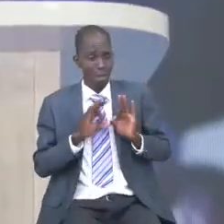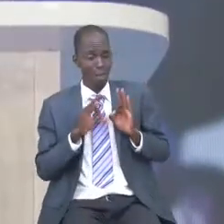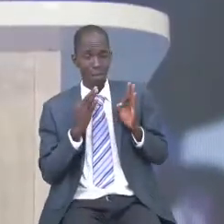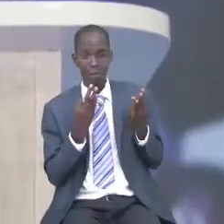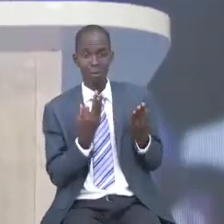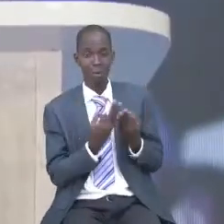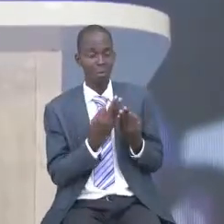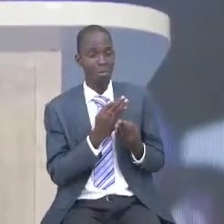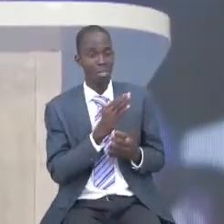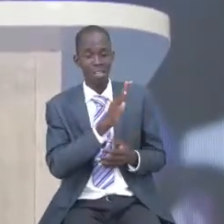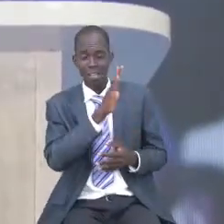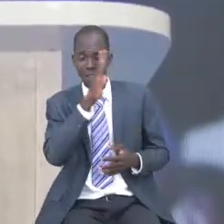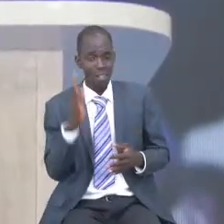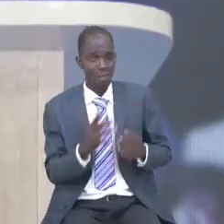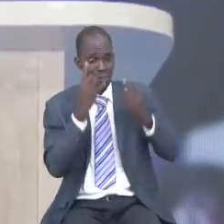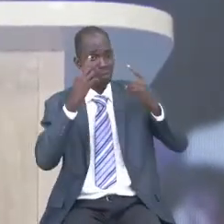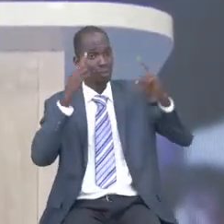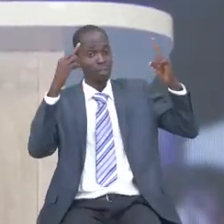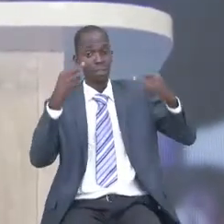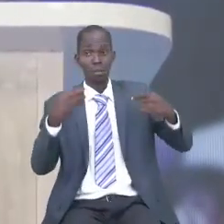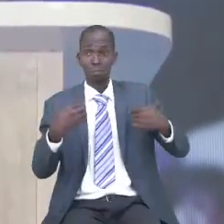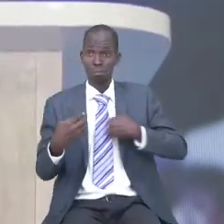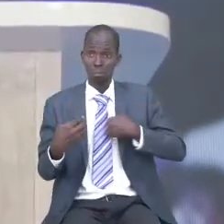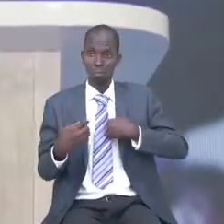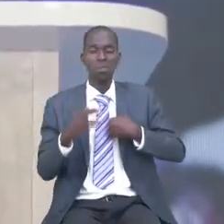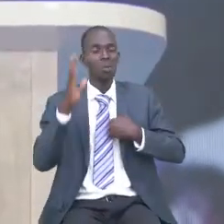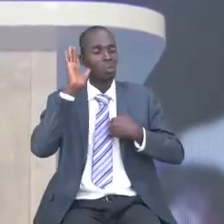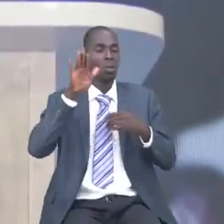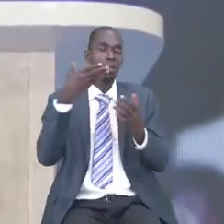got there, I will get